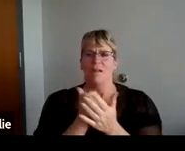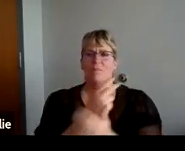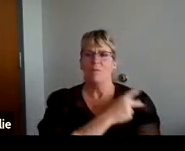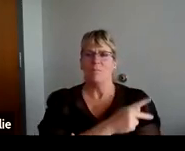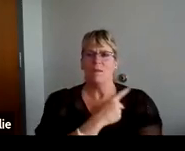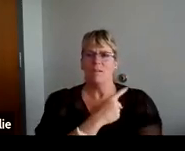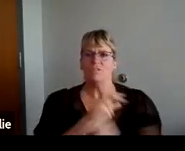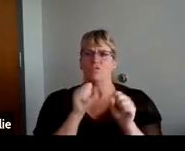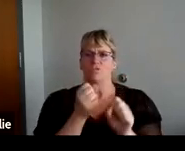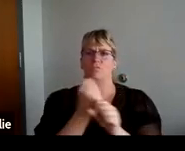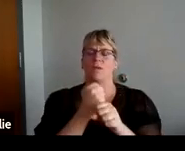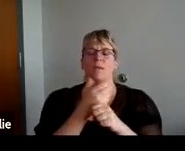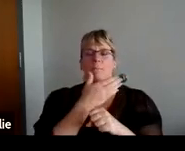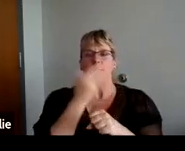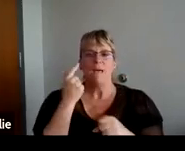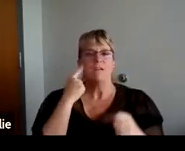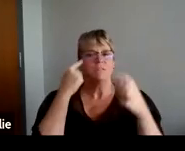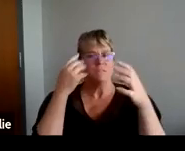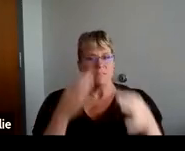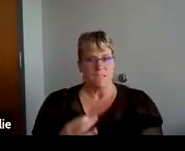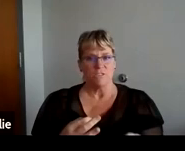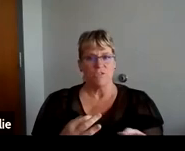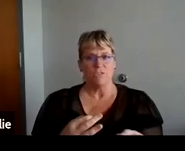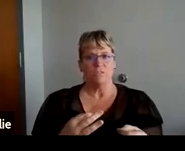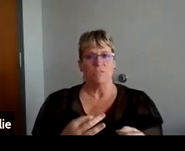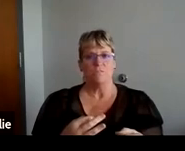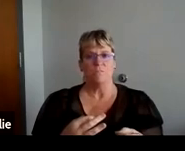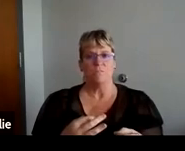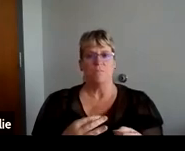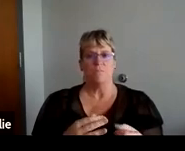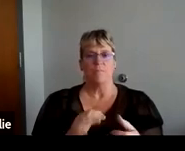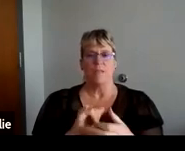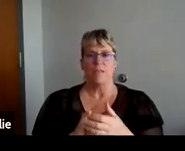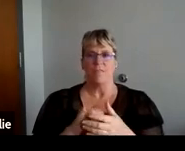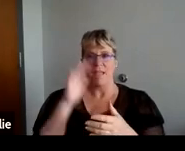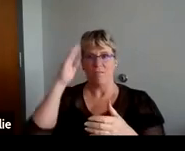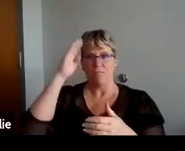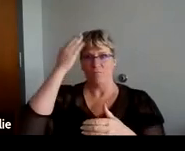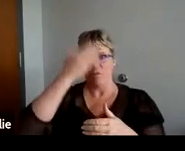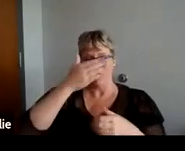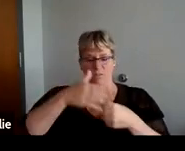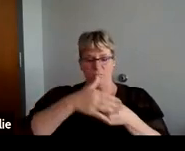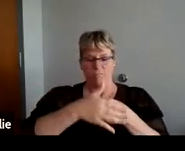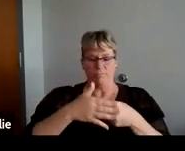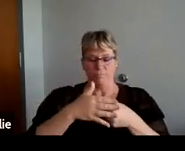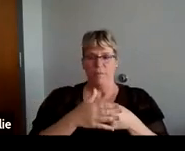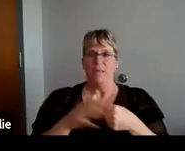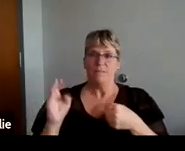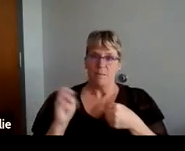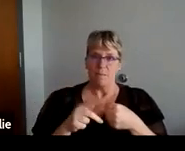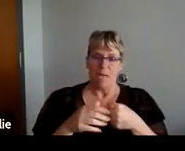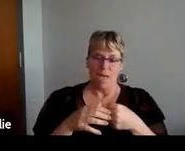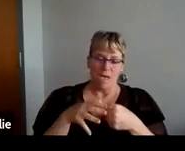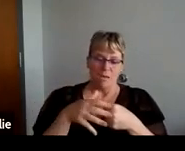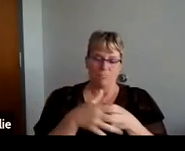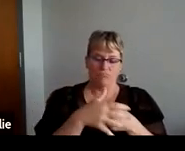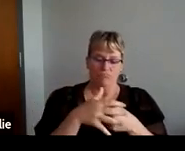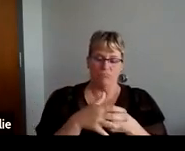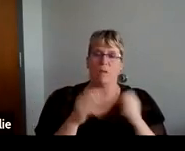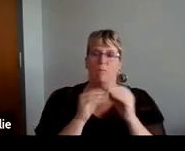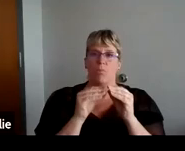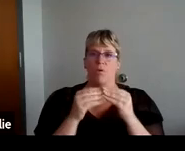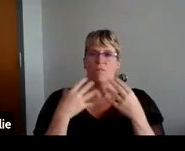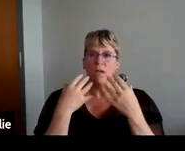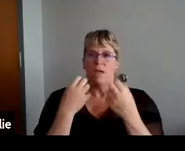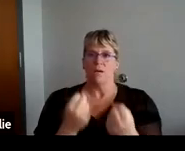be able to make better decisions. That prefrontal cortex cognition is coming back in a healthier way